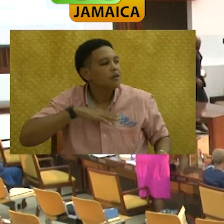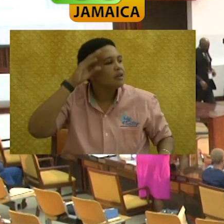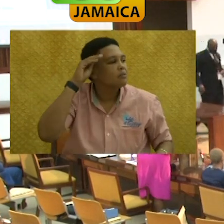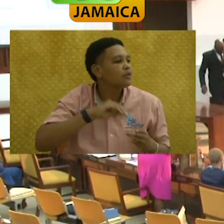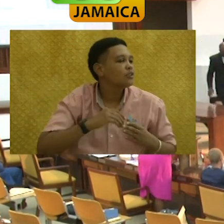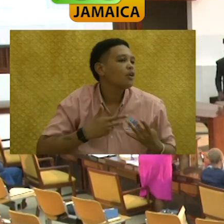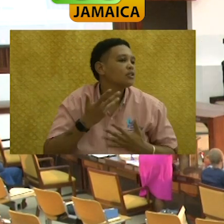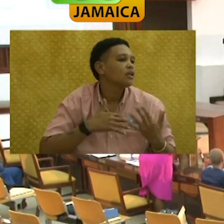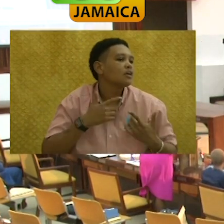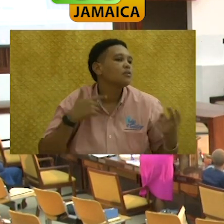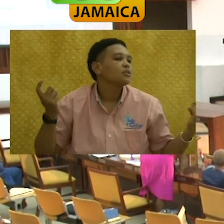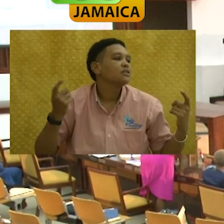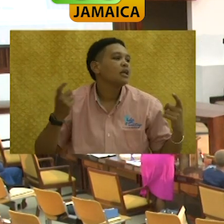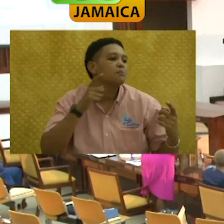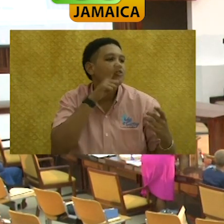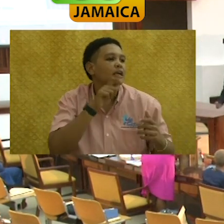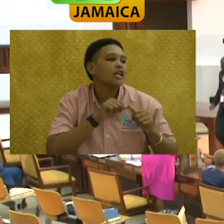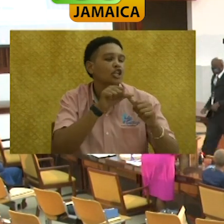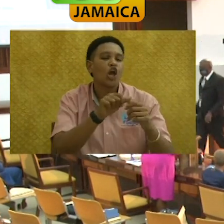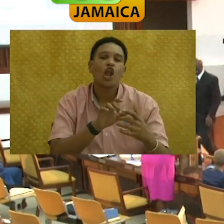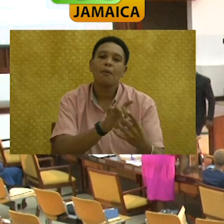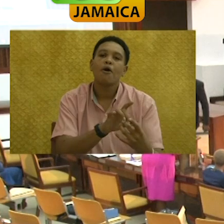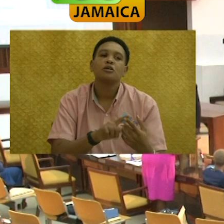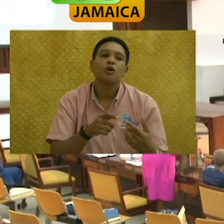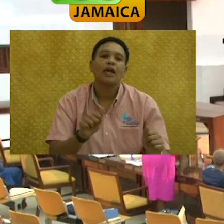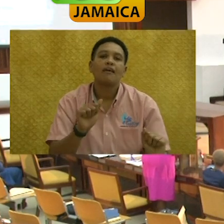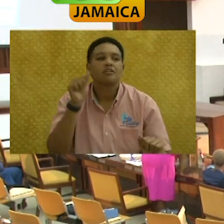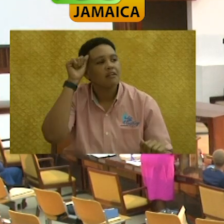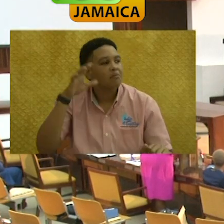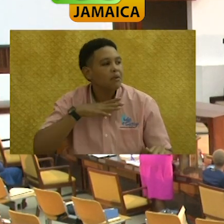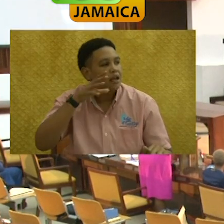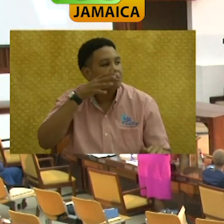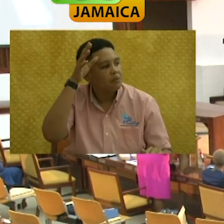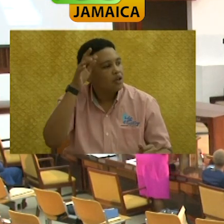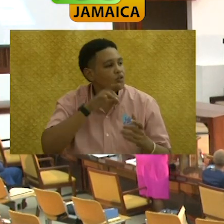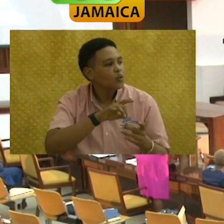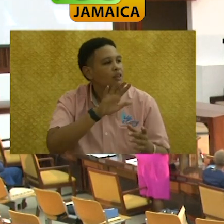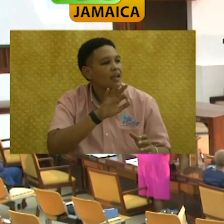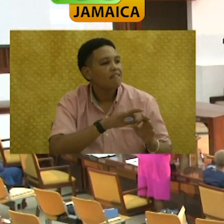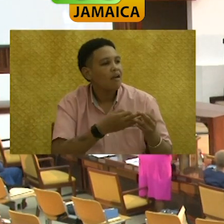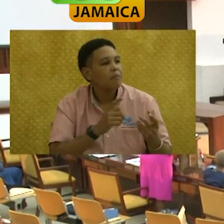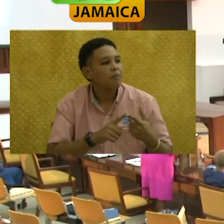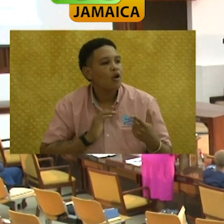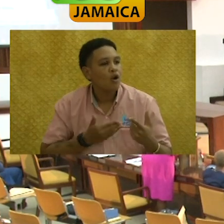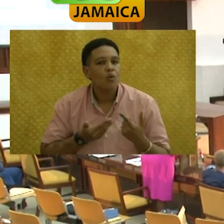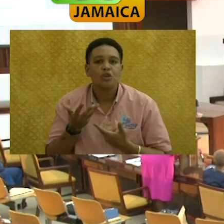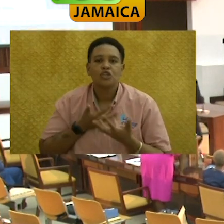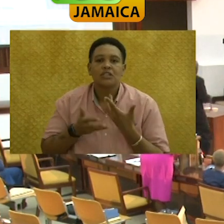paternal bonds, and the efforts of male parents towards their family and our